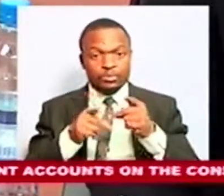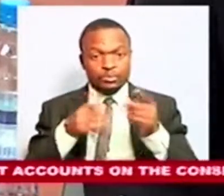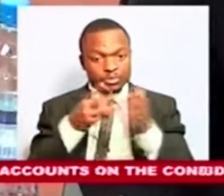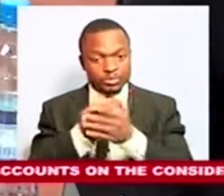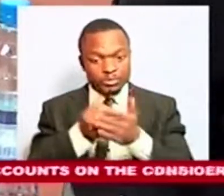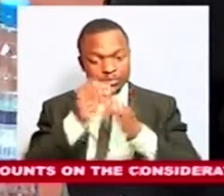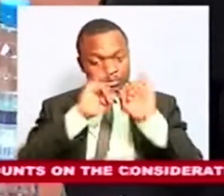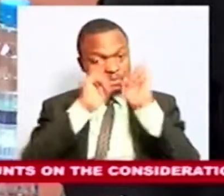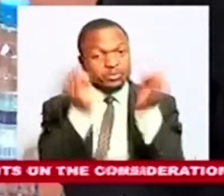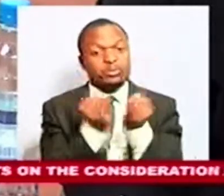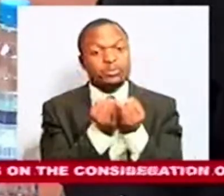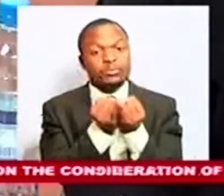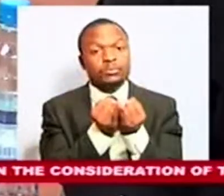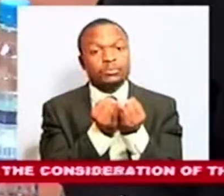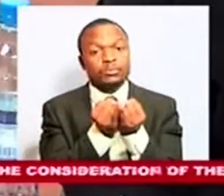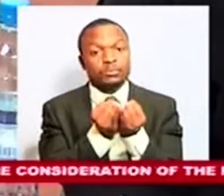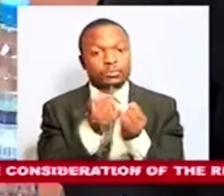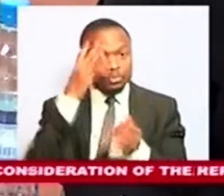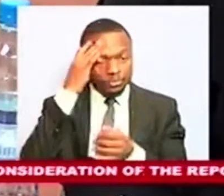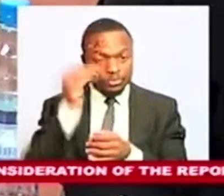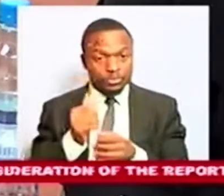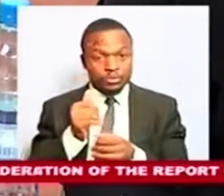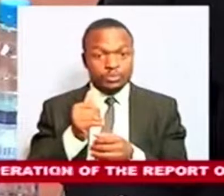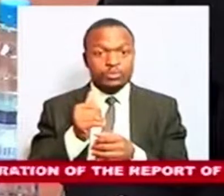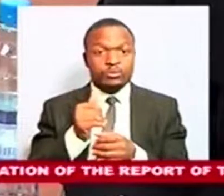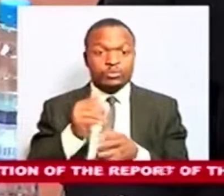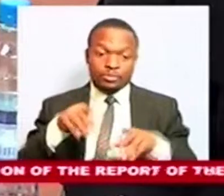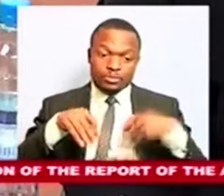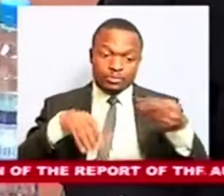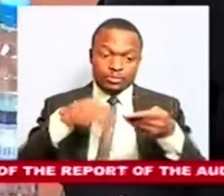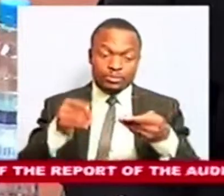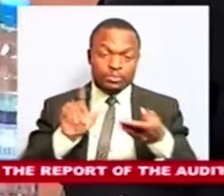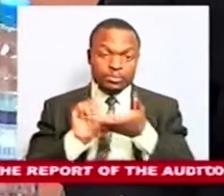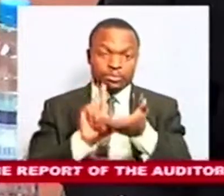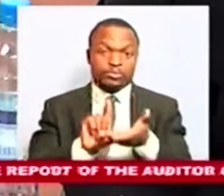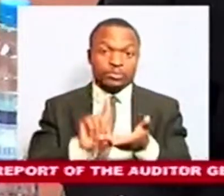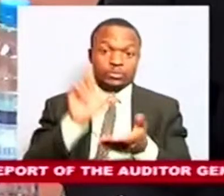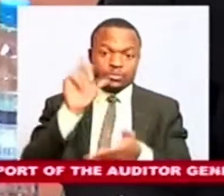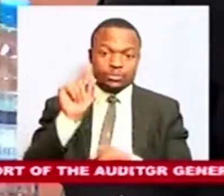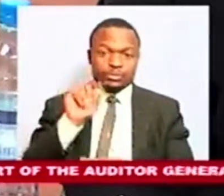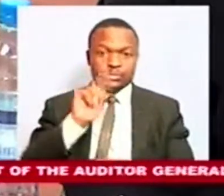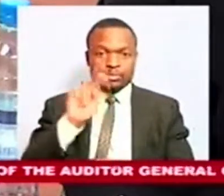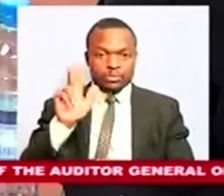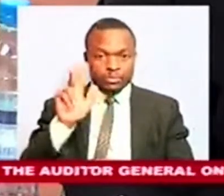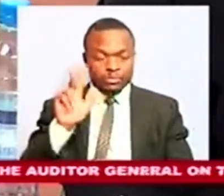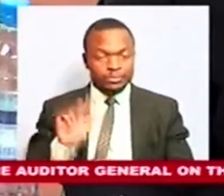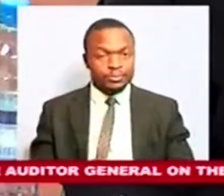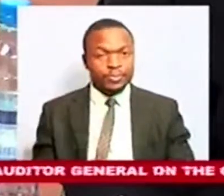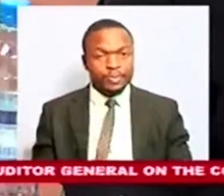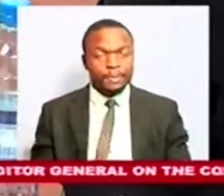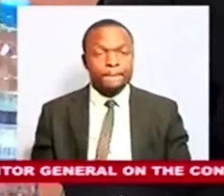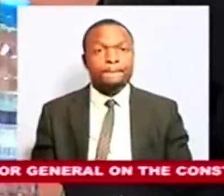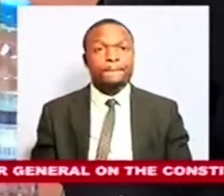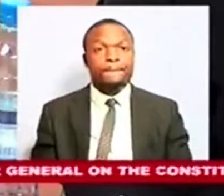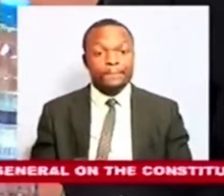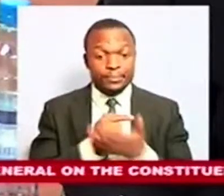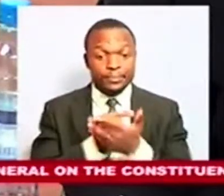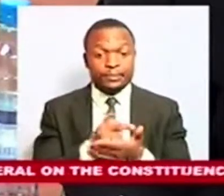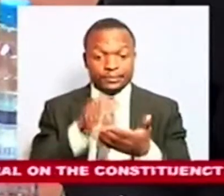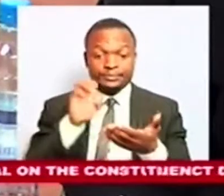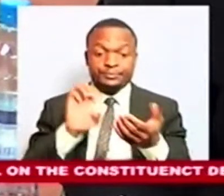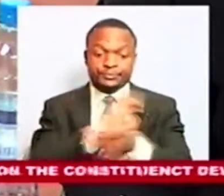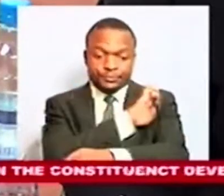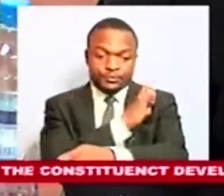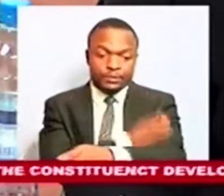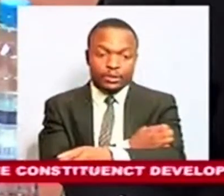institutions, resulting in disbursement of soft loans funds in 2023. Grants, empowerment,